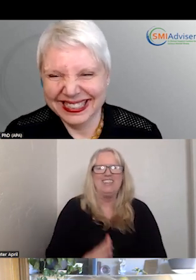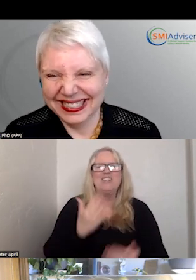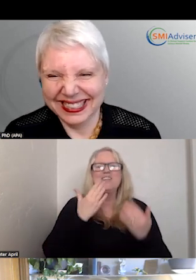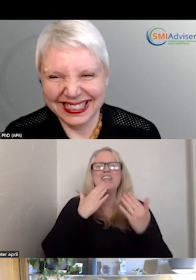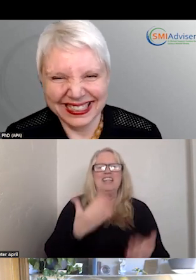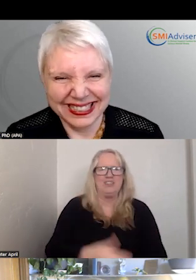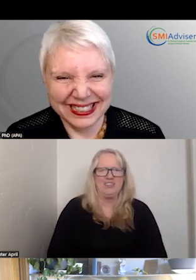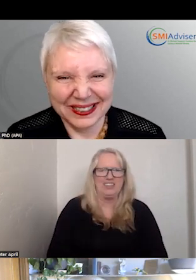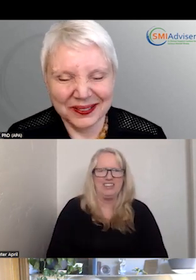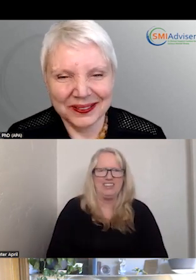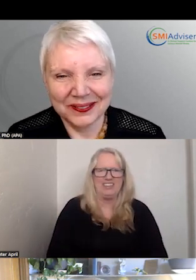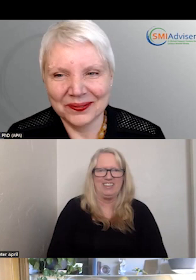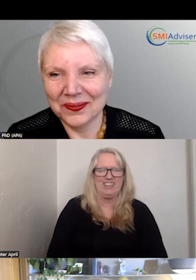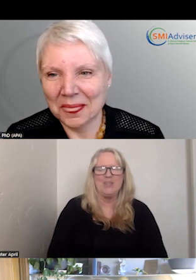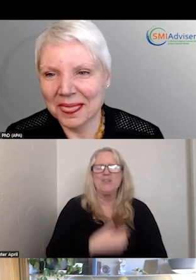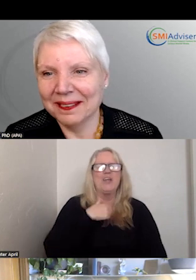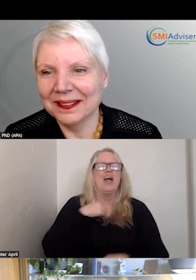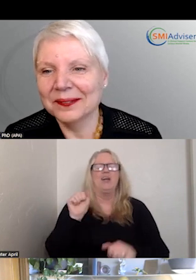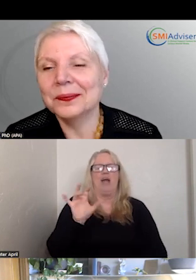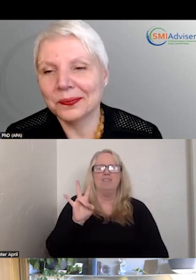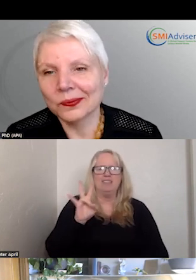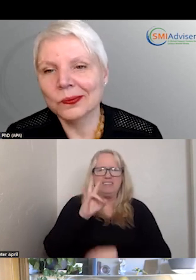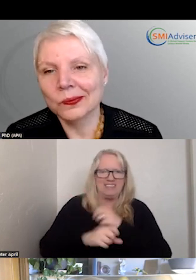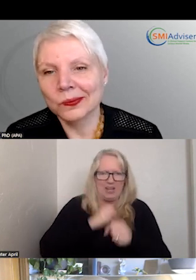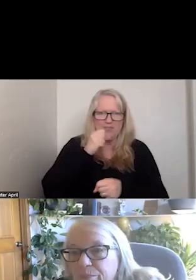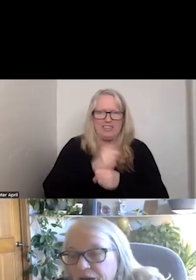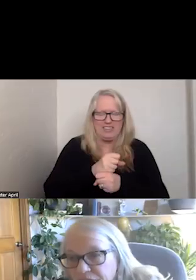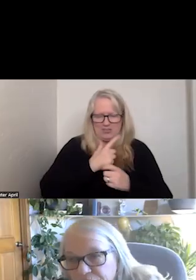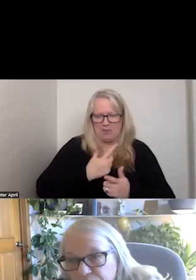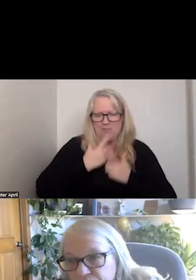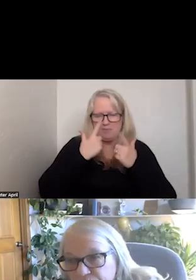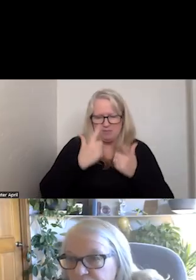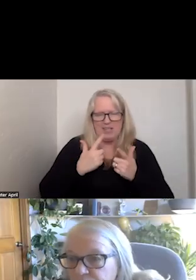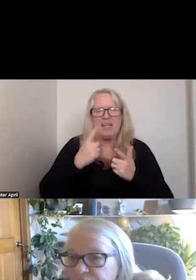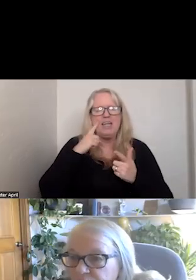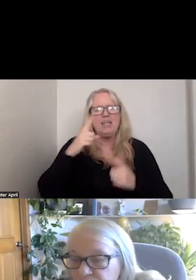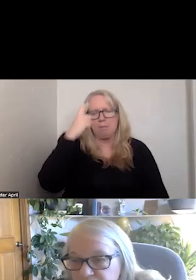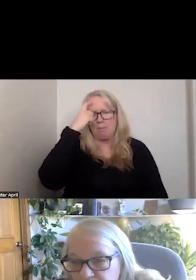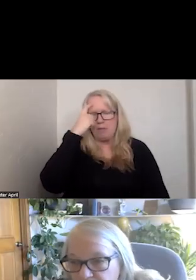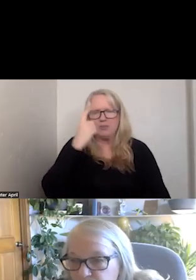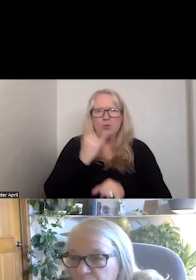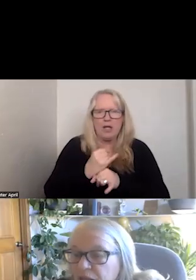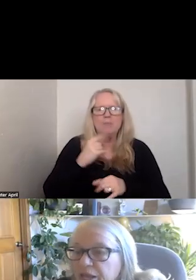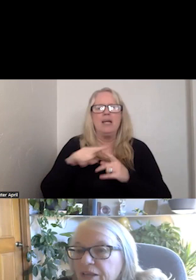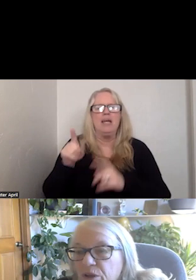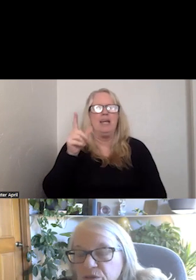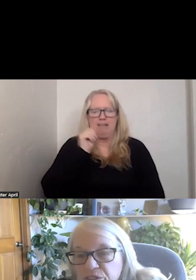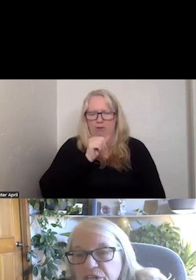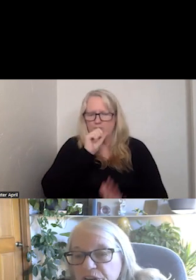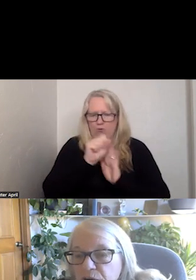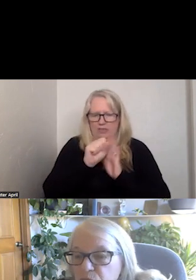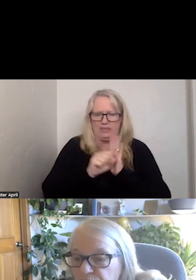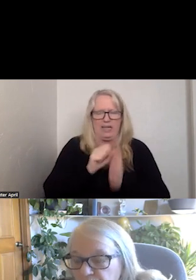attempt. I spent 7 years of my life in mental institutions, including the Arizona State Hospital.